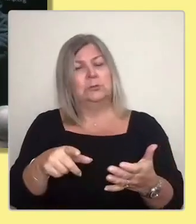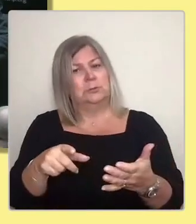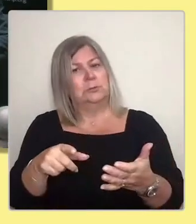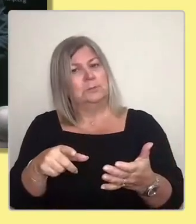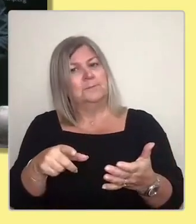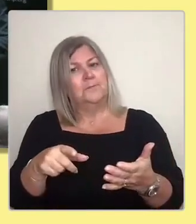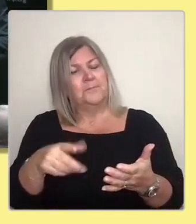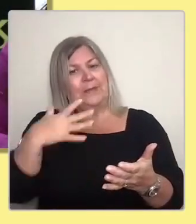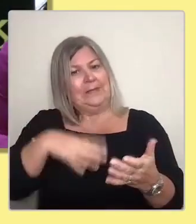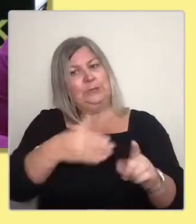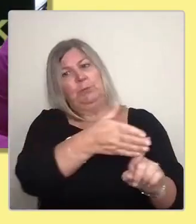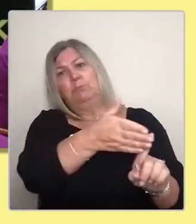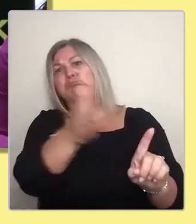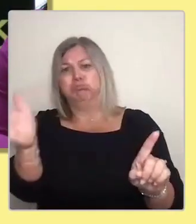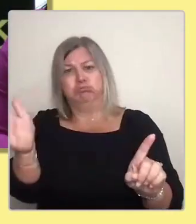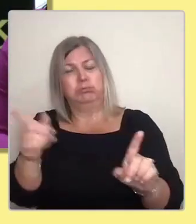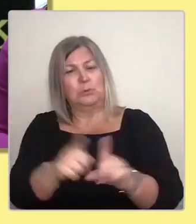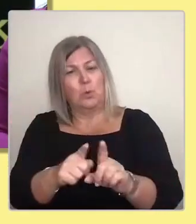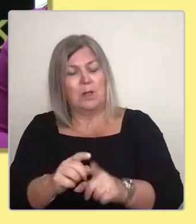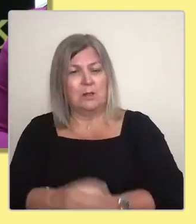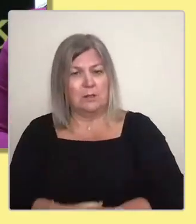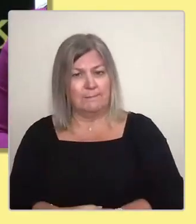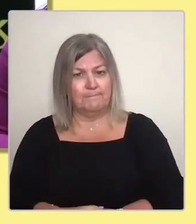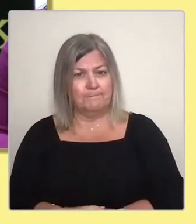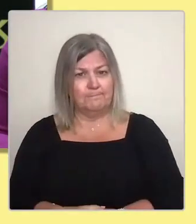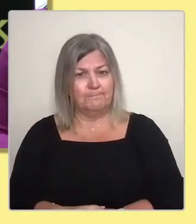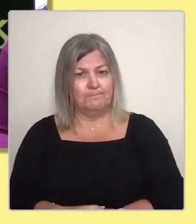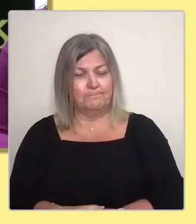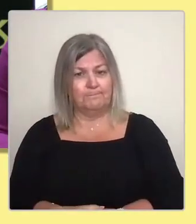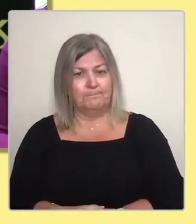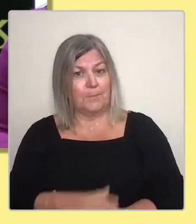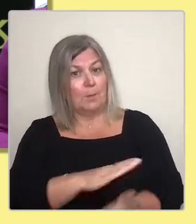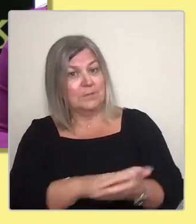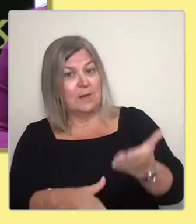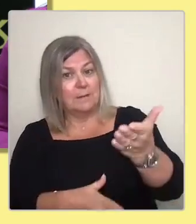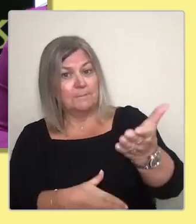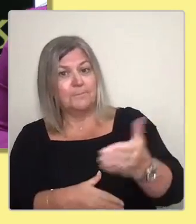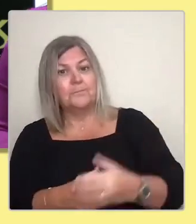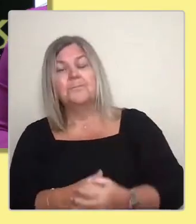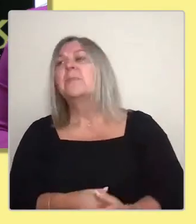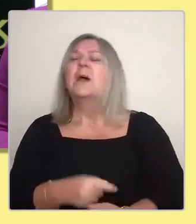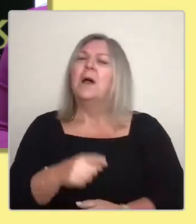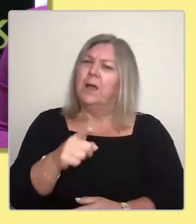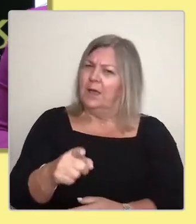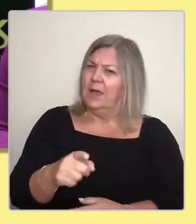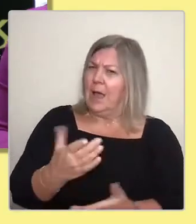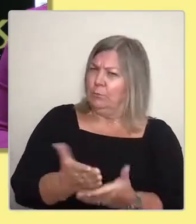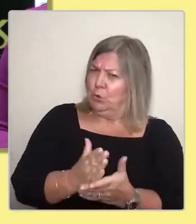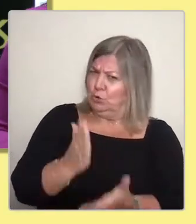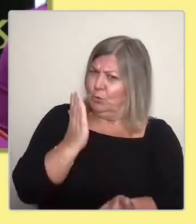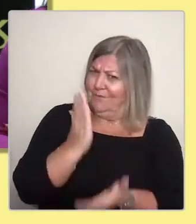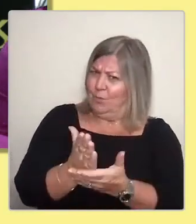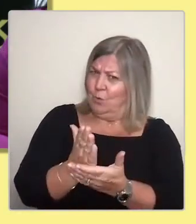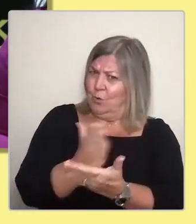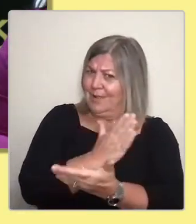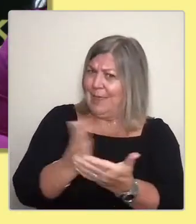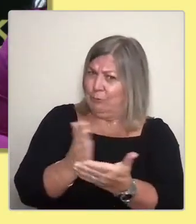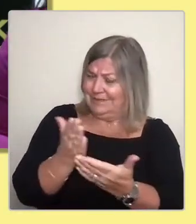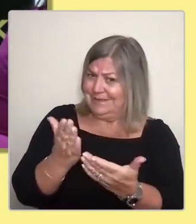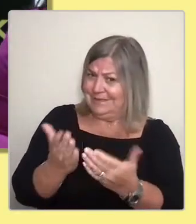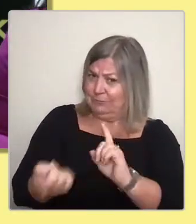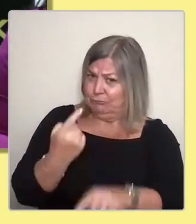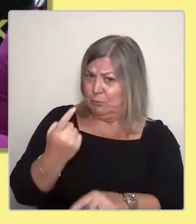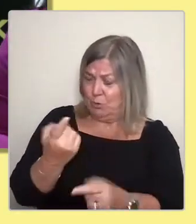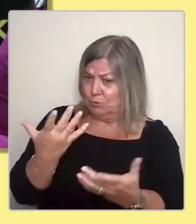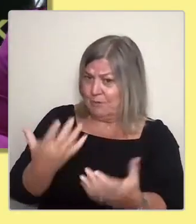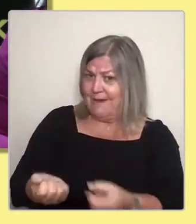Hamza. So Suzanne, I'm not sure if you felt you got absolute clarity in that answer, but look, to be absolutely clear, because I think it's important, we should